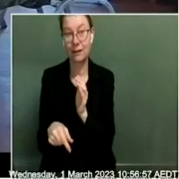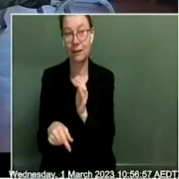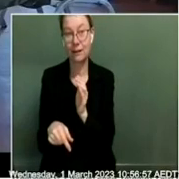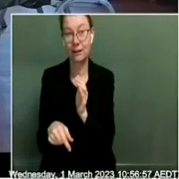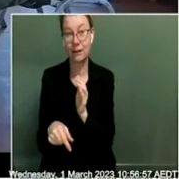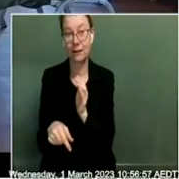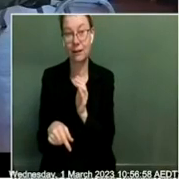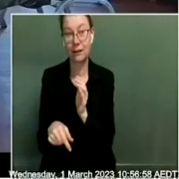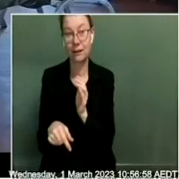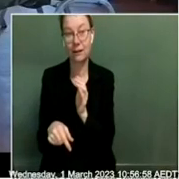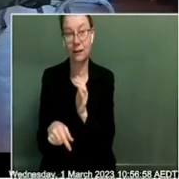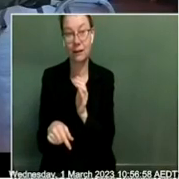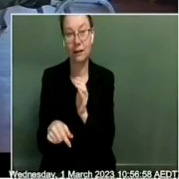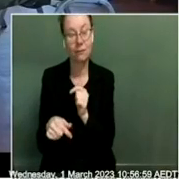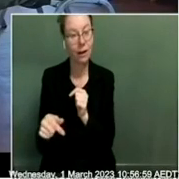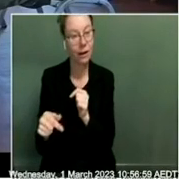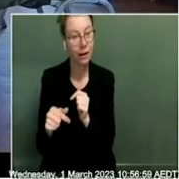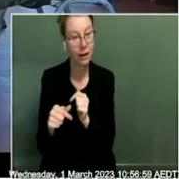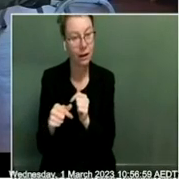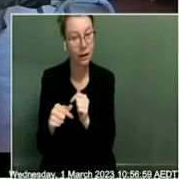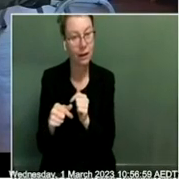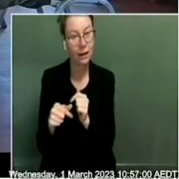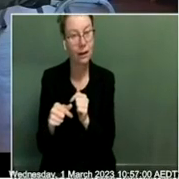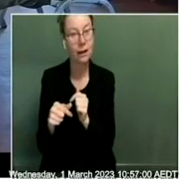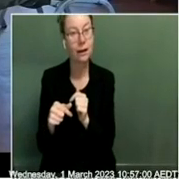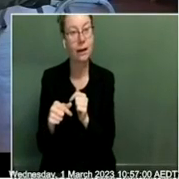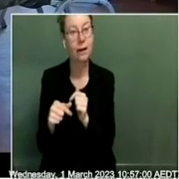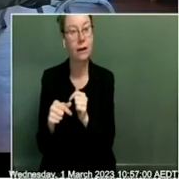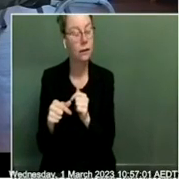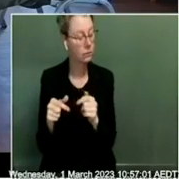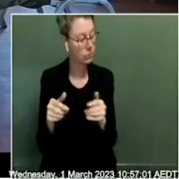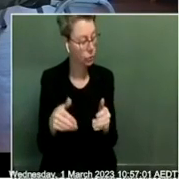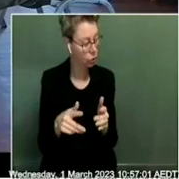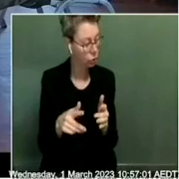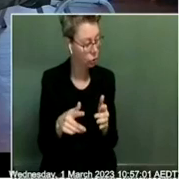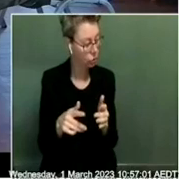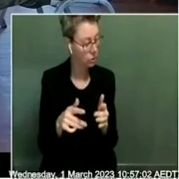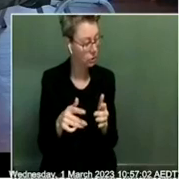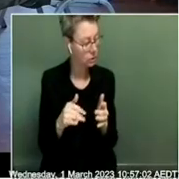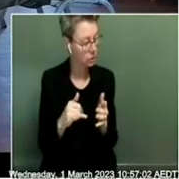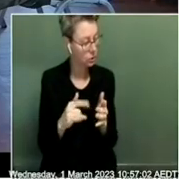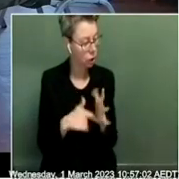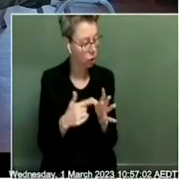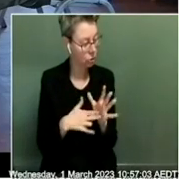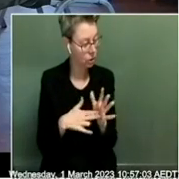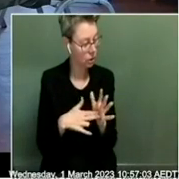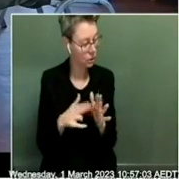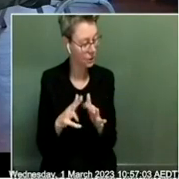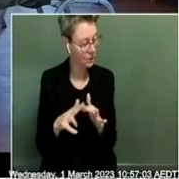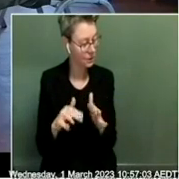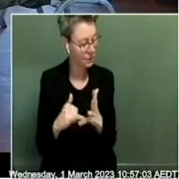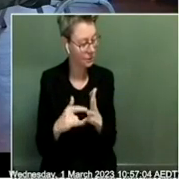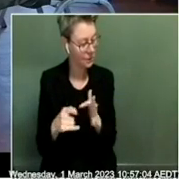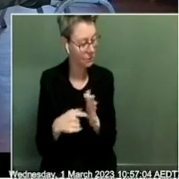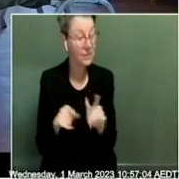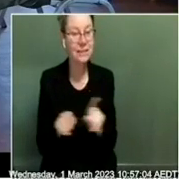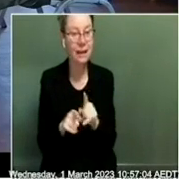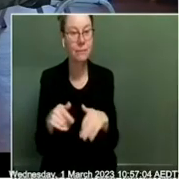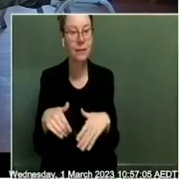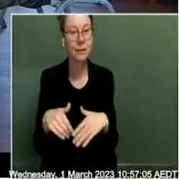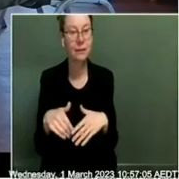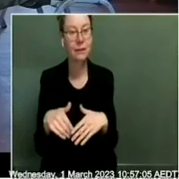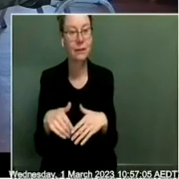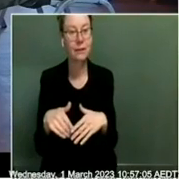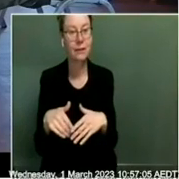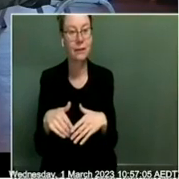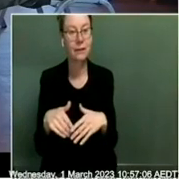buried September, January, the same day as so, he passed away. Mm-hmm. So, yeah, they got the same death date,